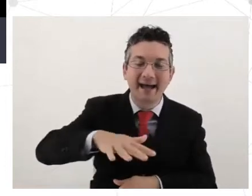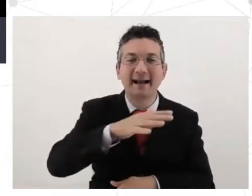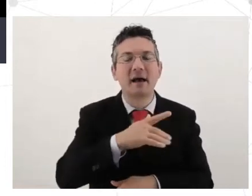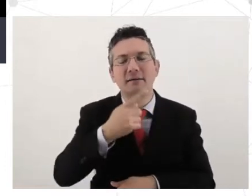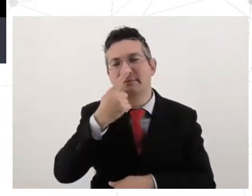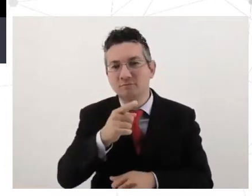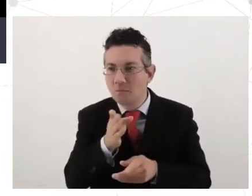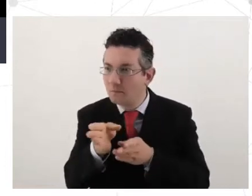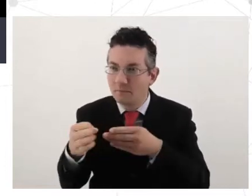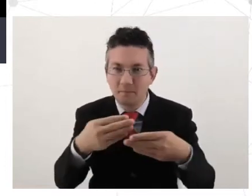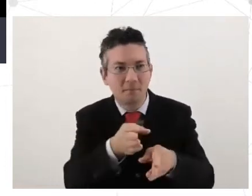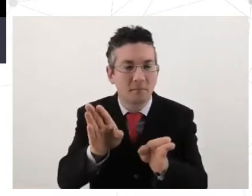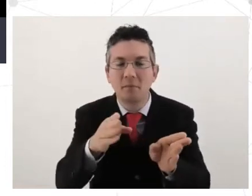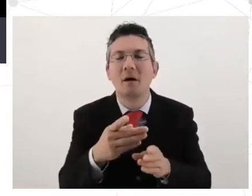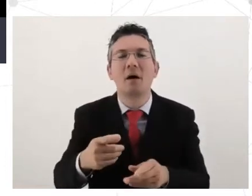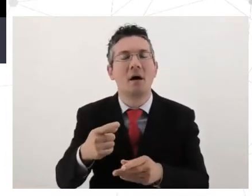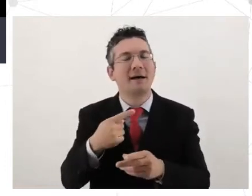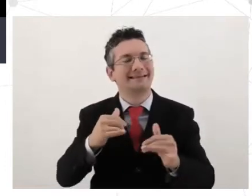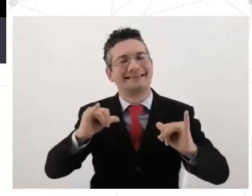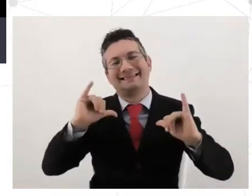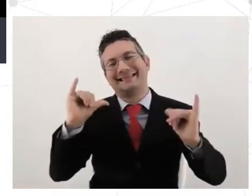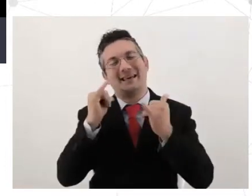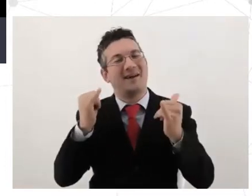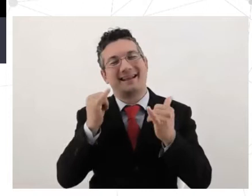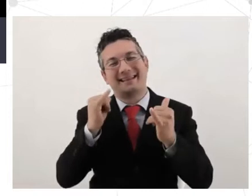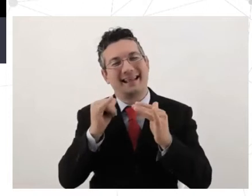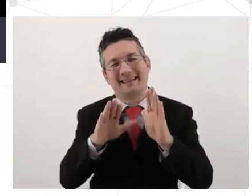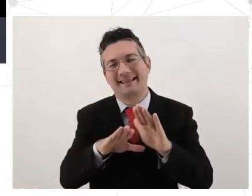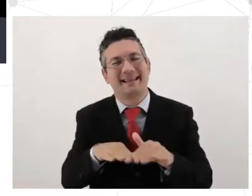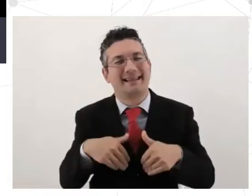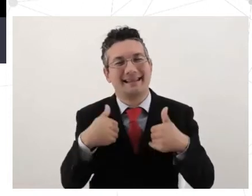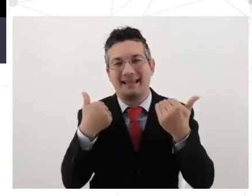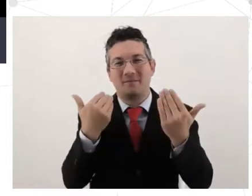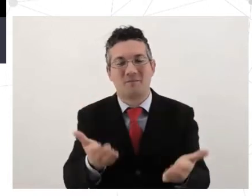been physically distant in this sort of challenging time for instruction.